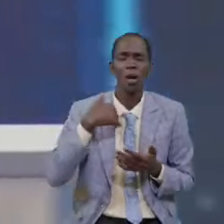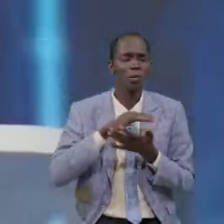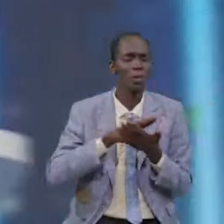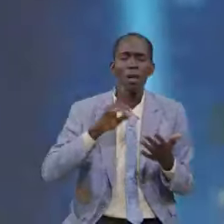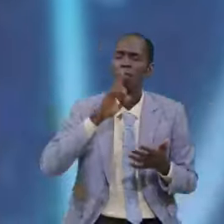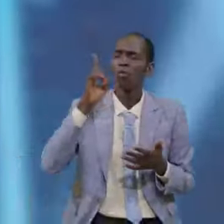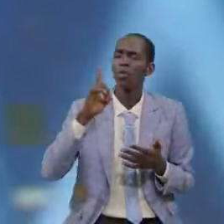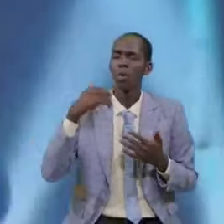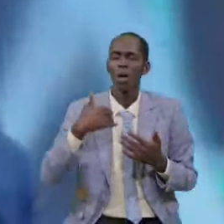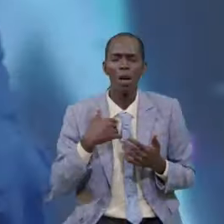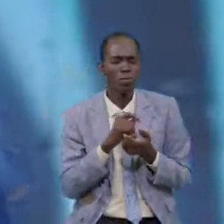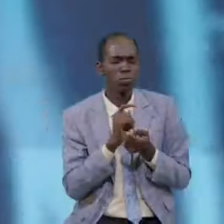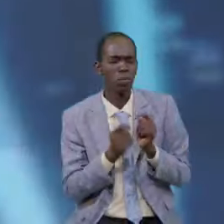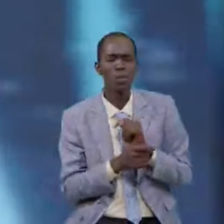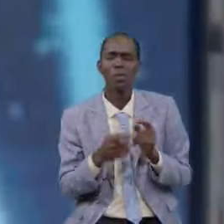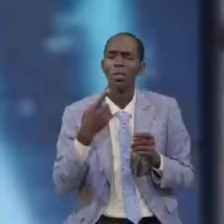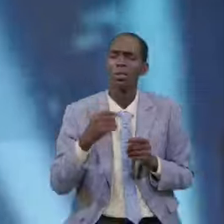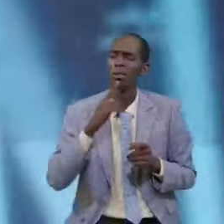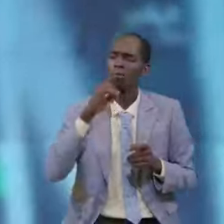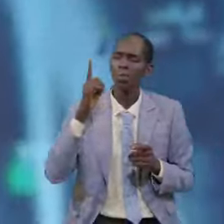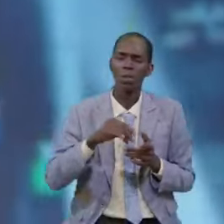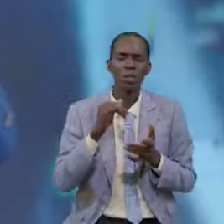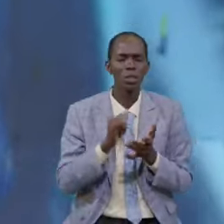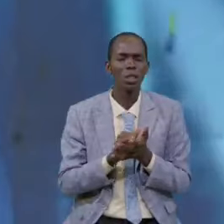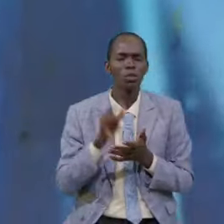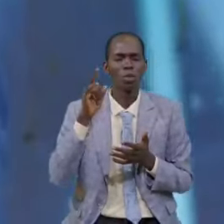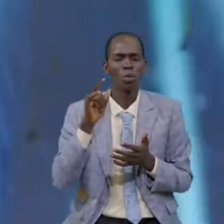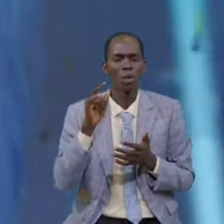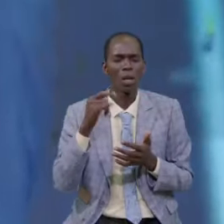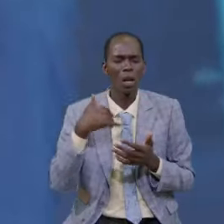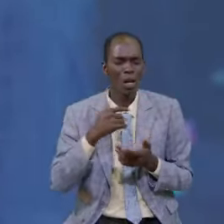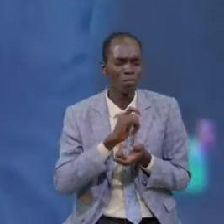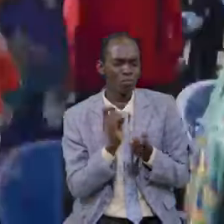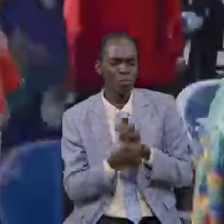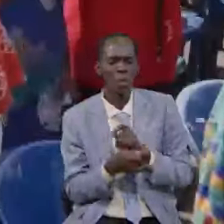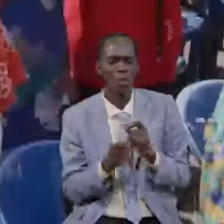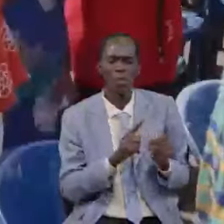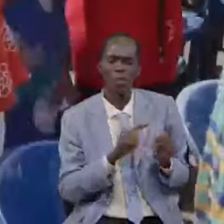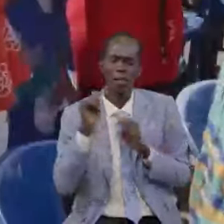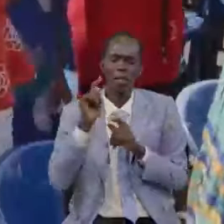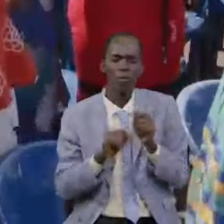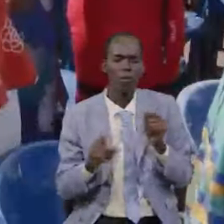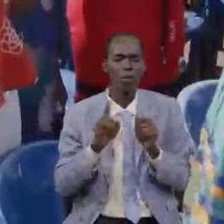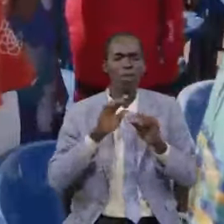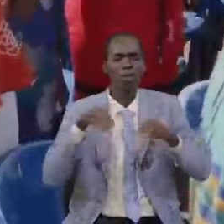have translated everyone, give that assurance to everyone in Jesus' name. And